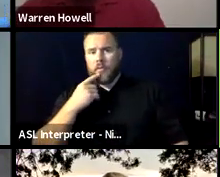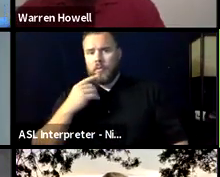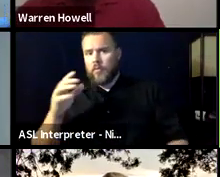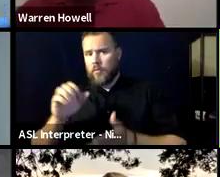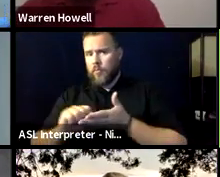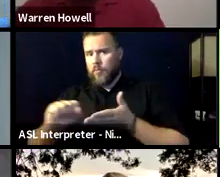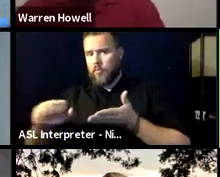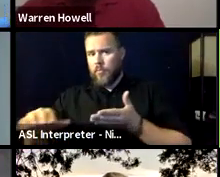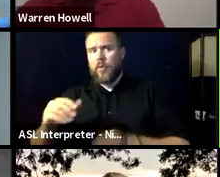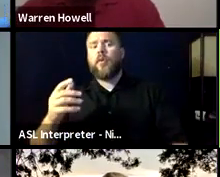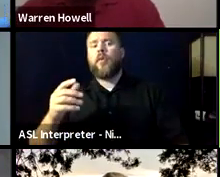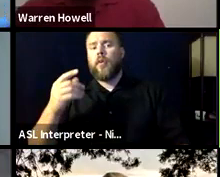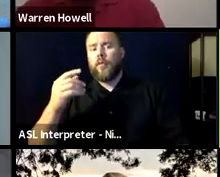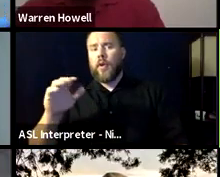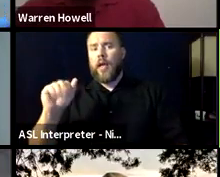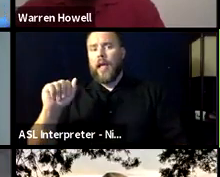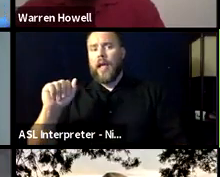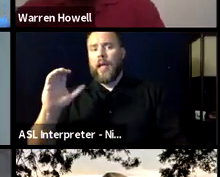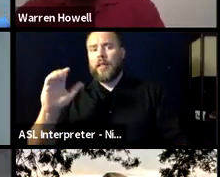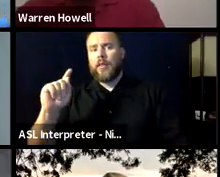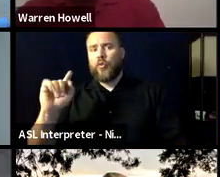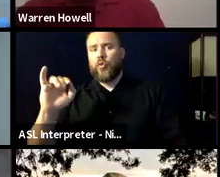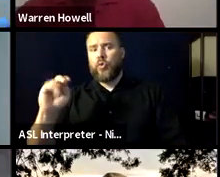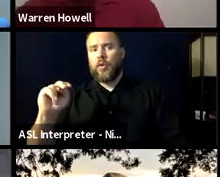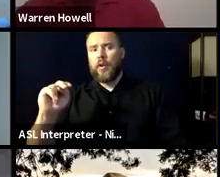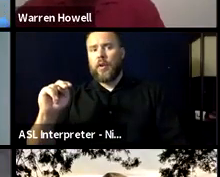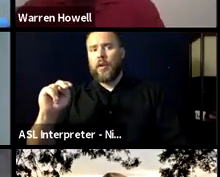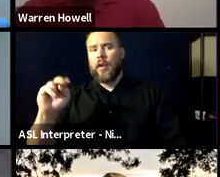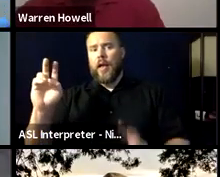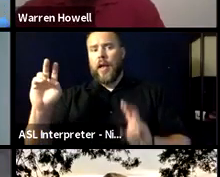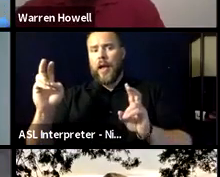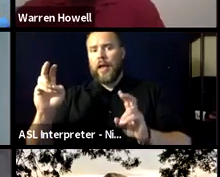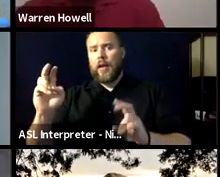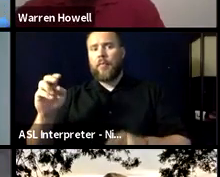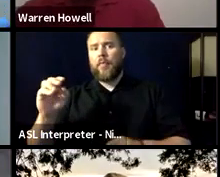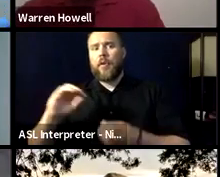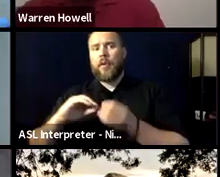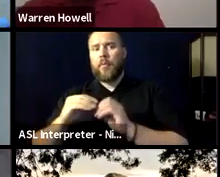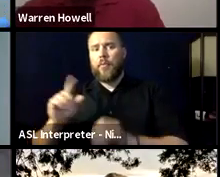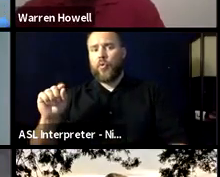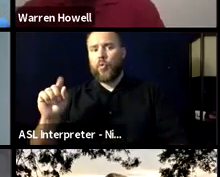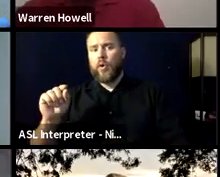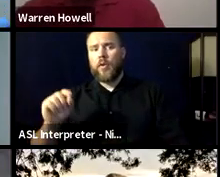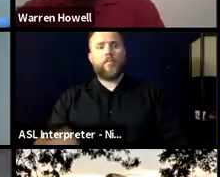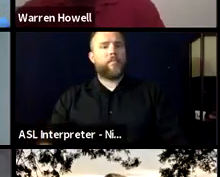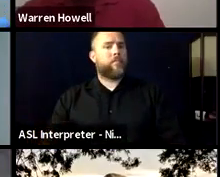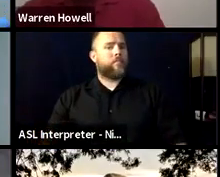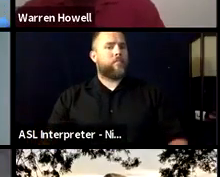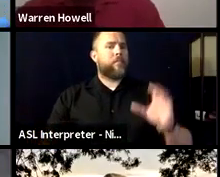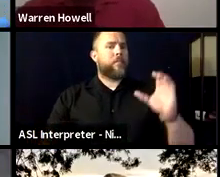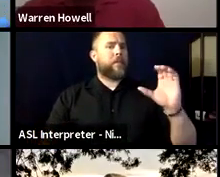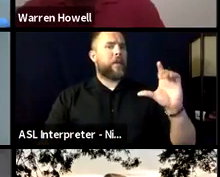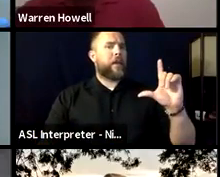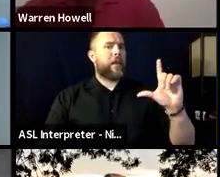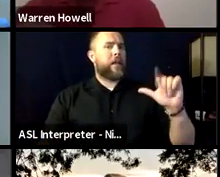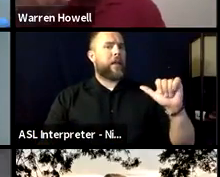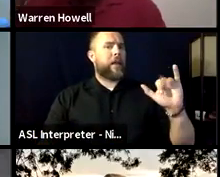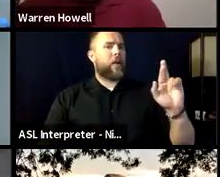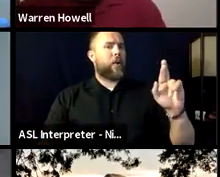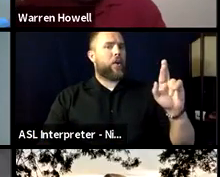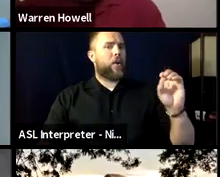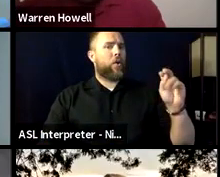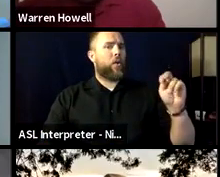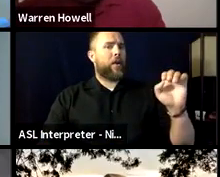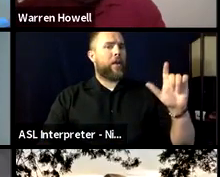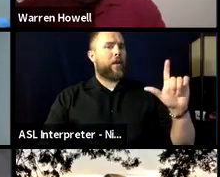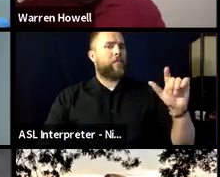K20, yeah, action item 20. K20, okay. Do I hear a second? This is Claire O'Neill. I second the motion. Okay,